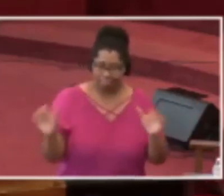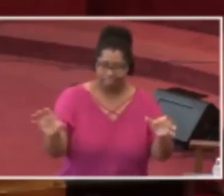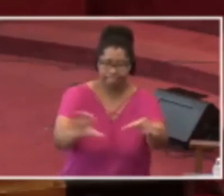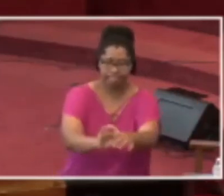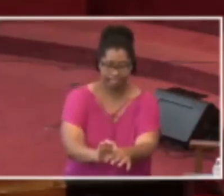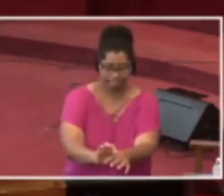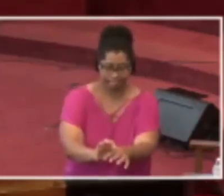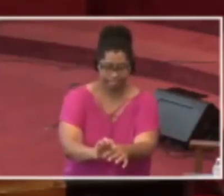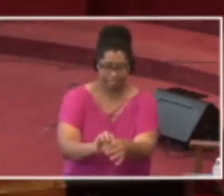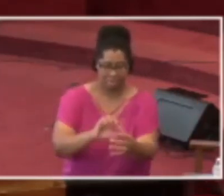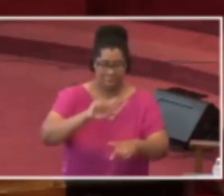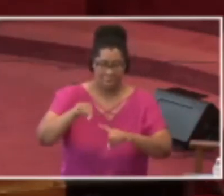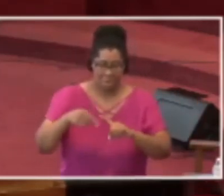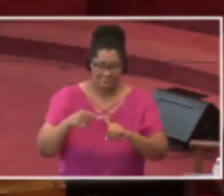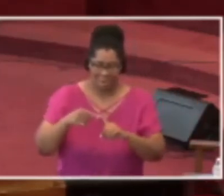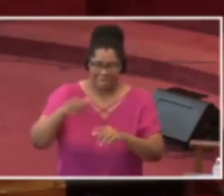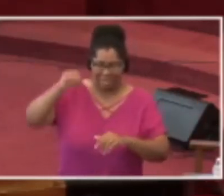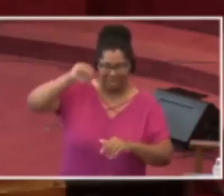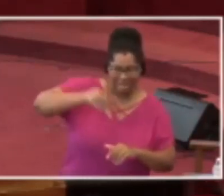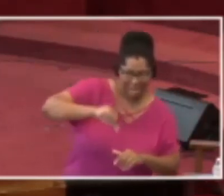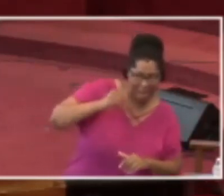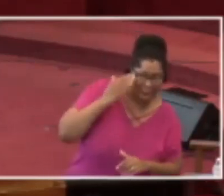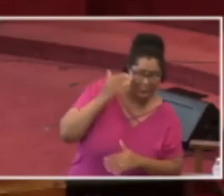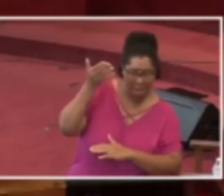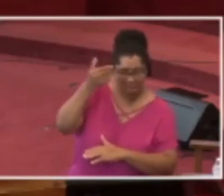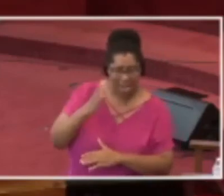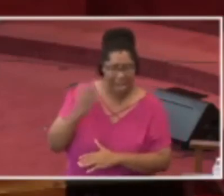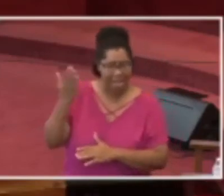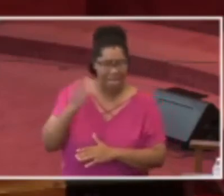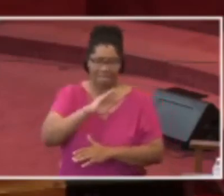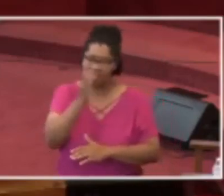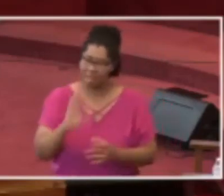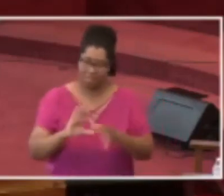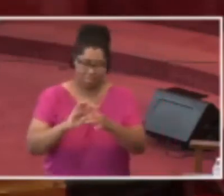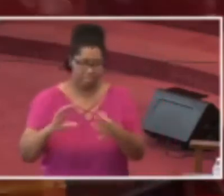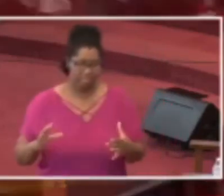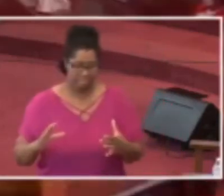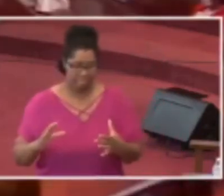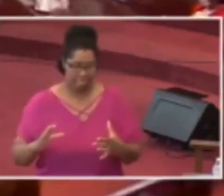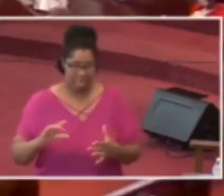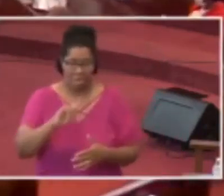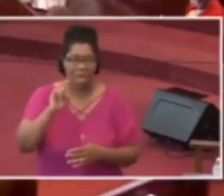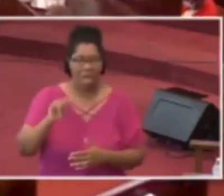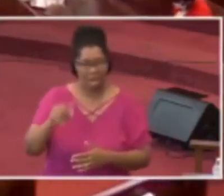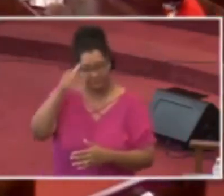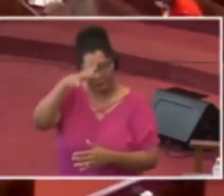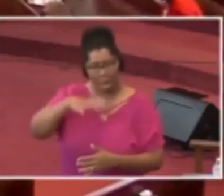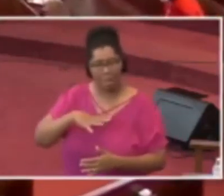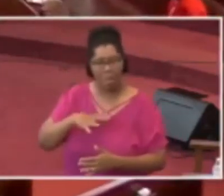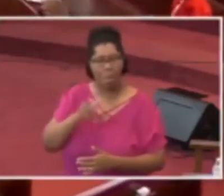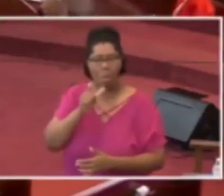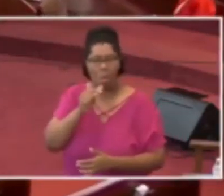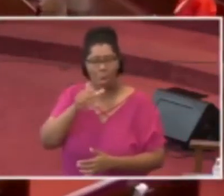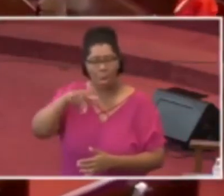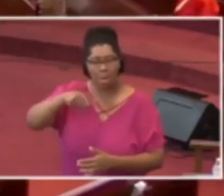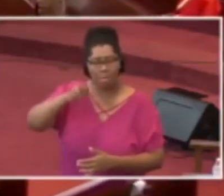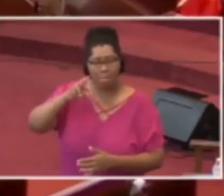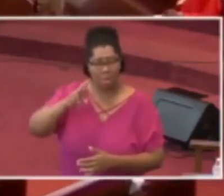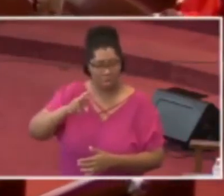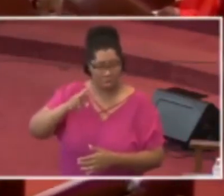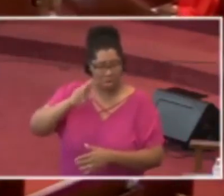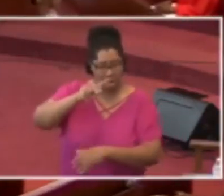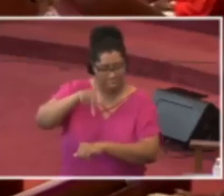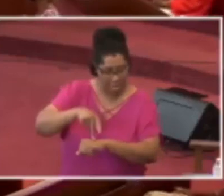Even when we deny him, God won't let us go. Just ask Brother Peter. Matter of fact, after